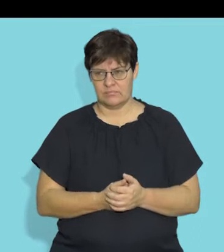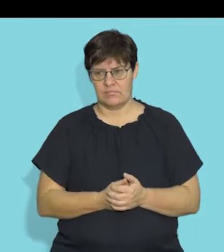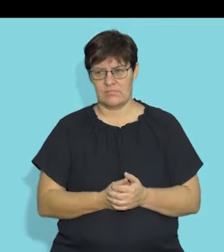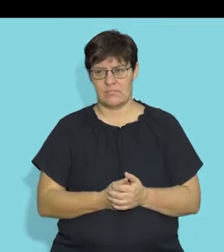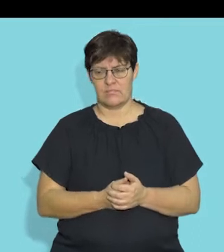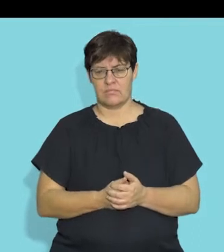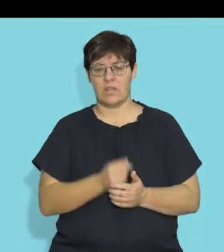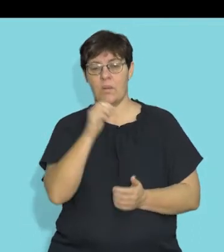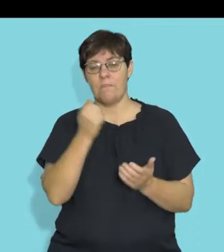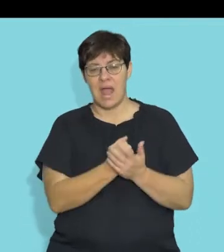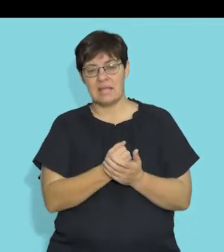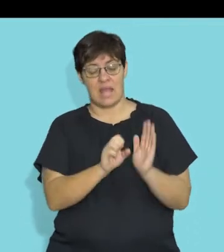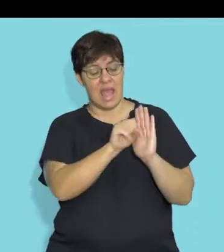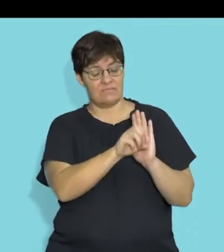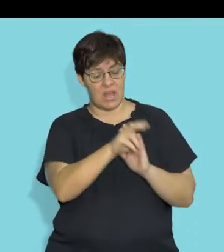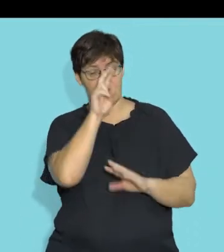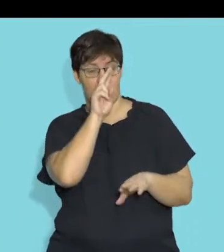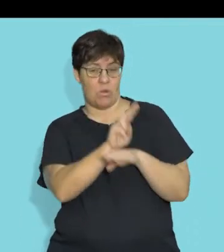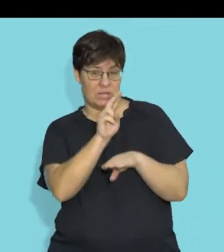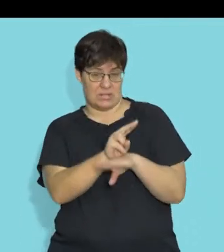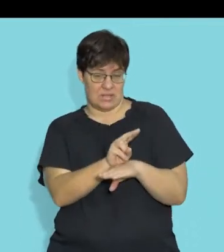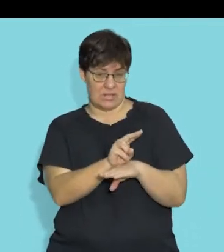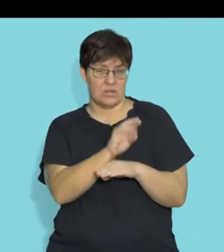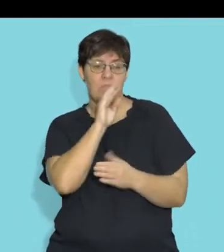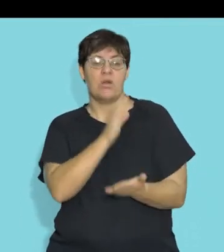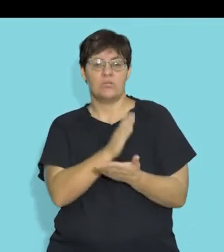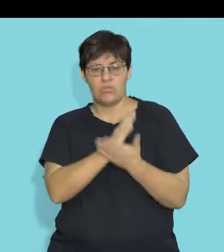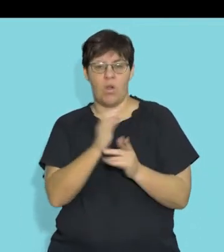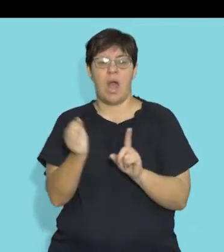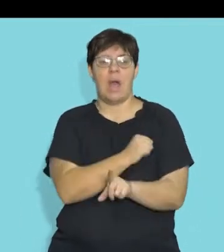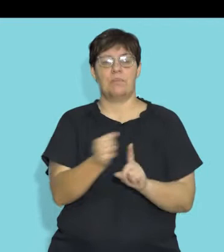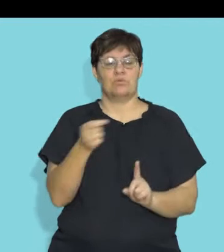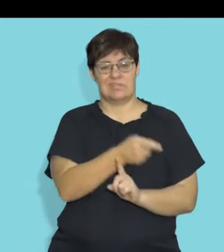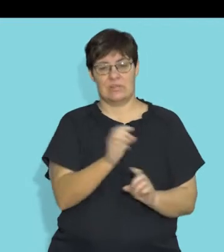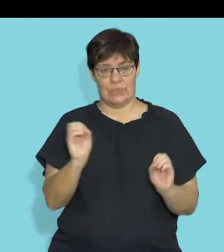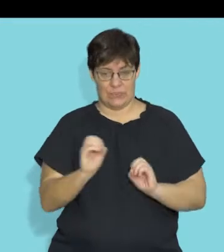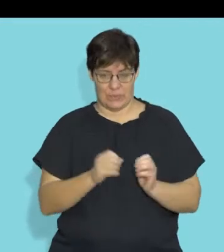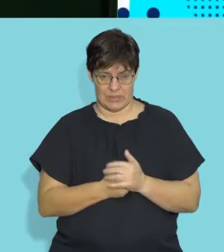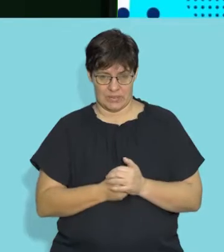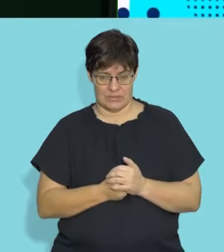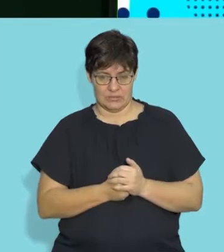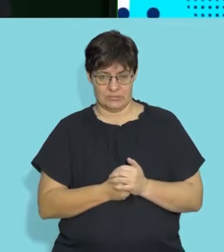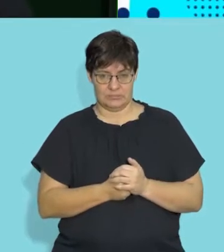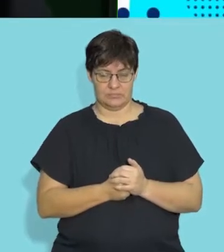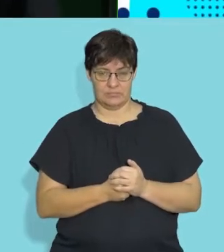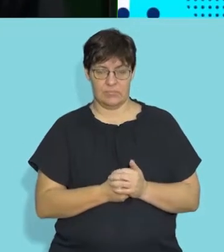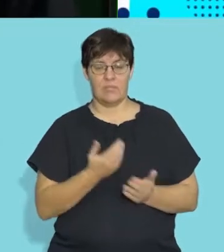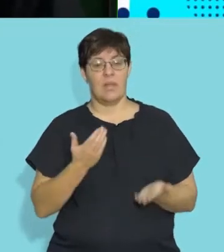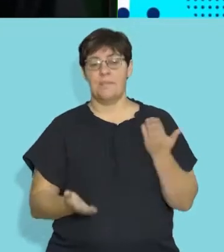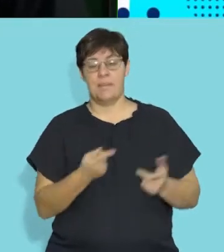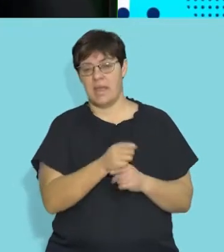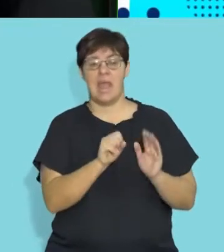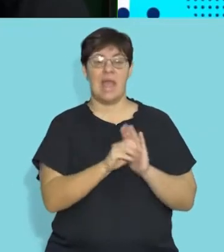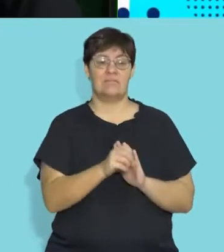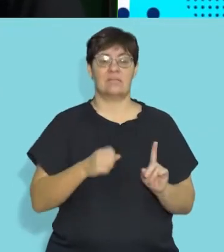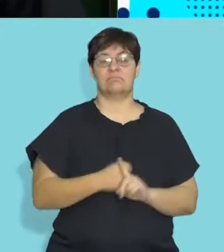monitor your advertising to ensure that there is no abuse, right? It's possible that the advertising